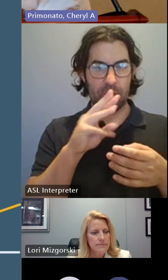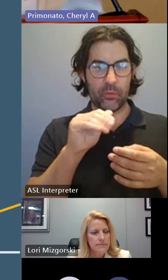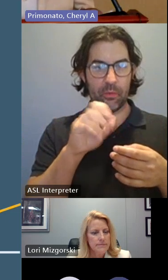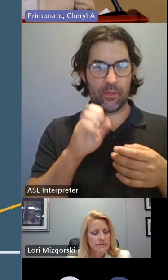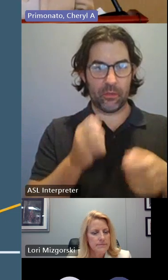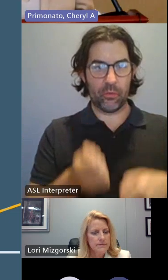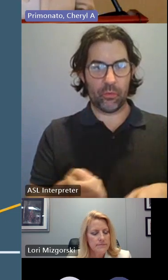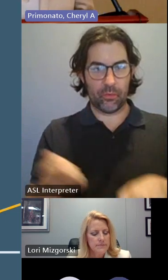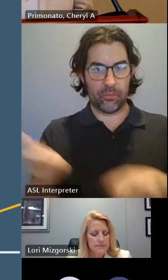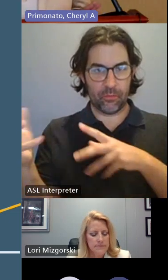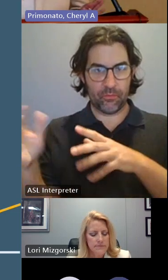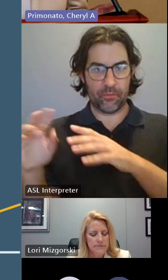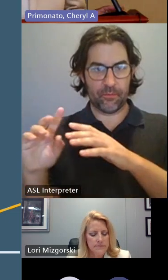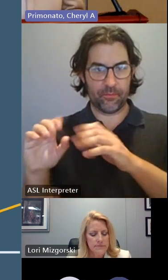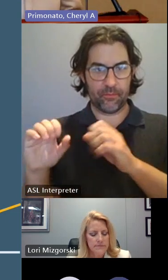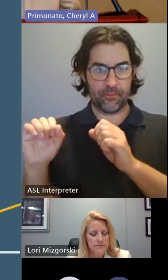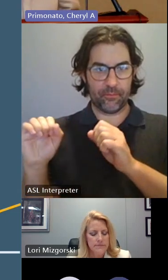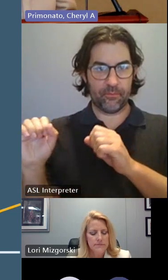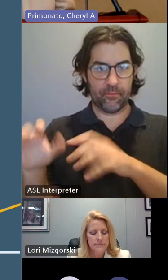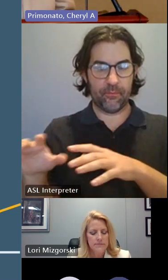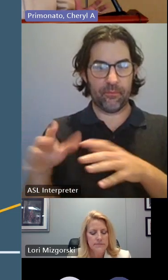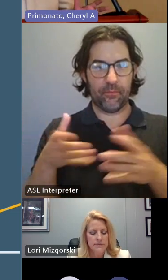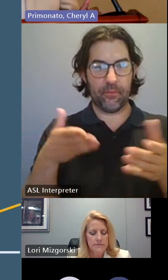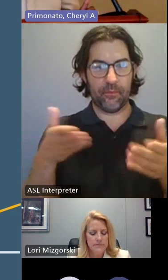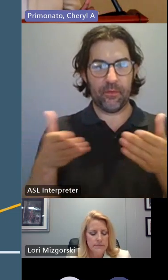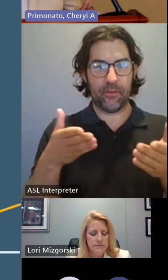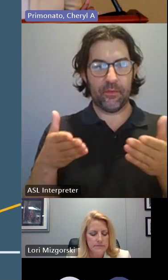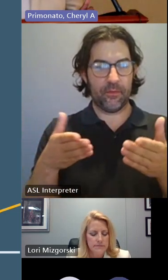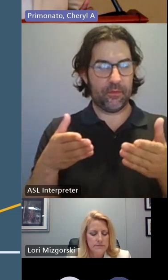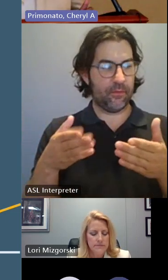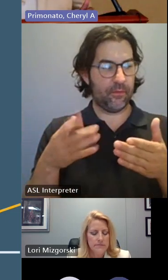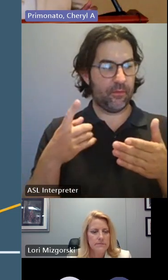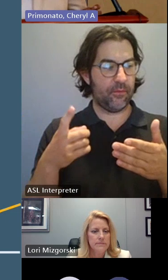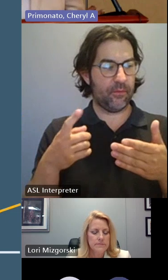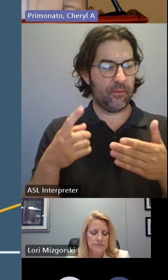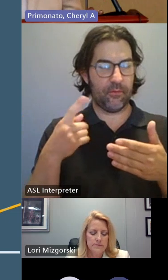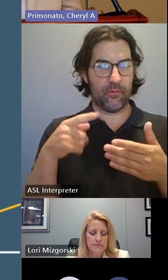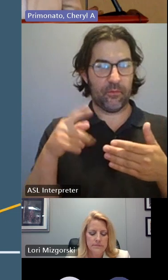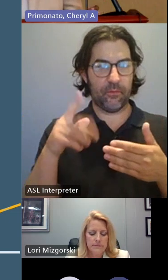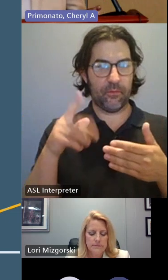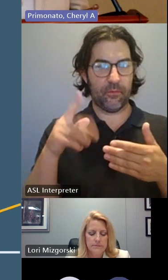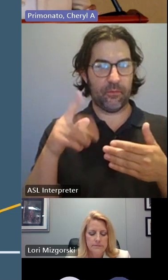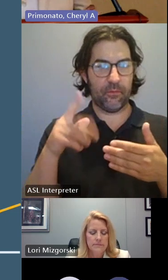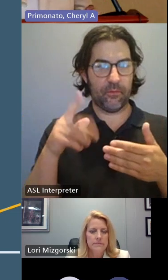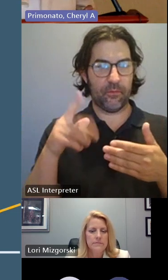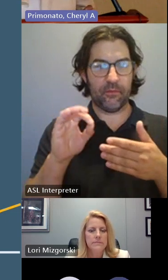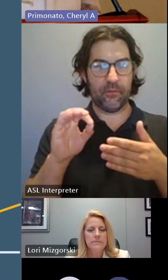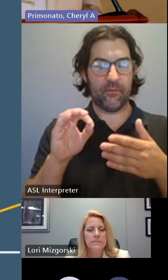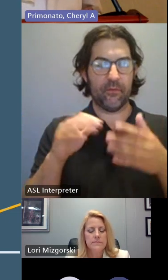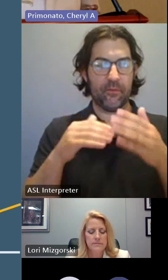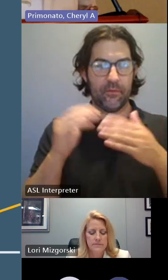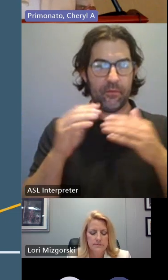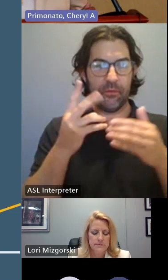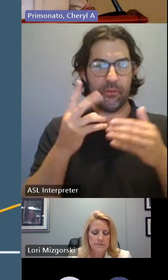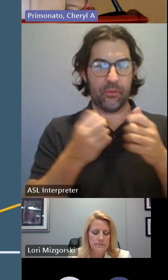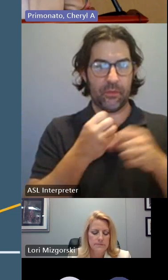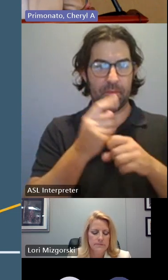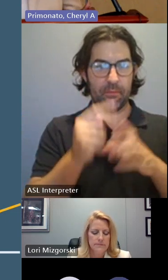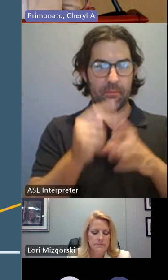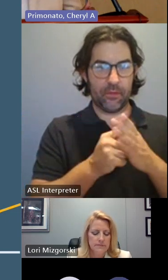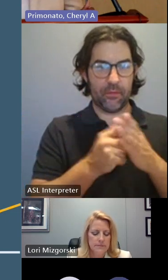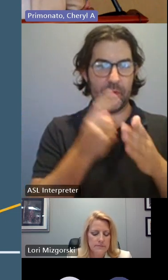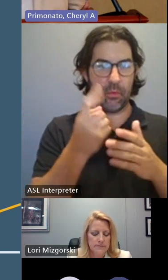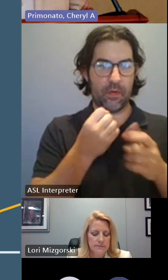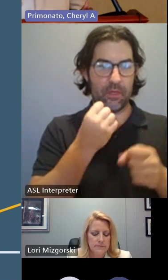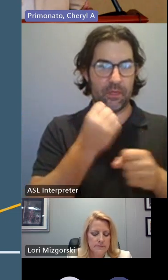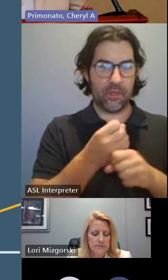and disposal. Services, the services are for PRT facilities over a 2-year period with 1-year